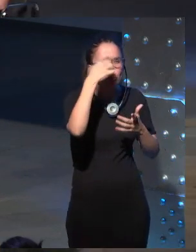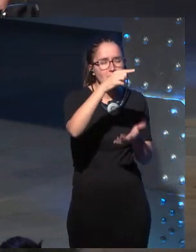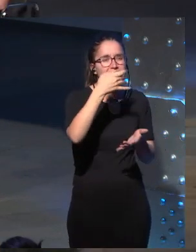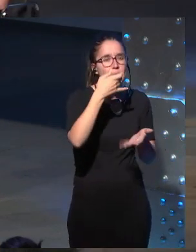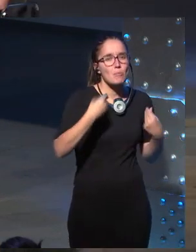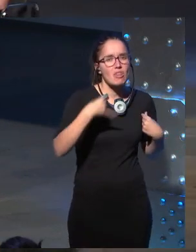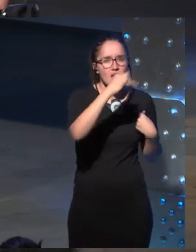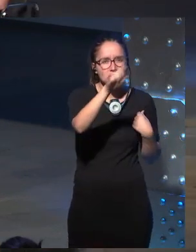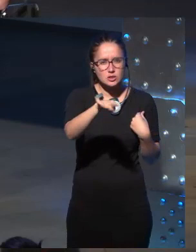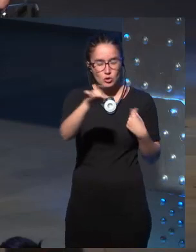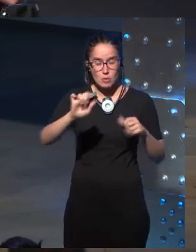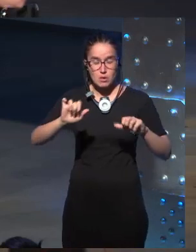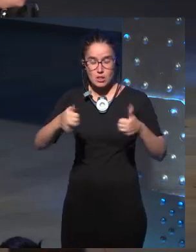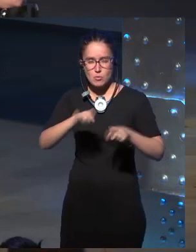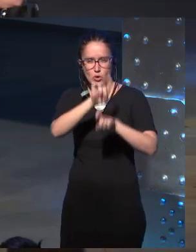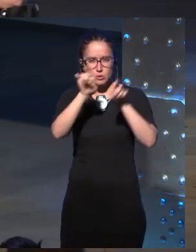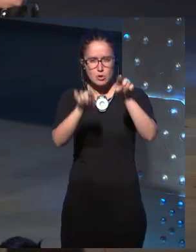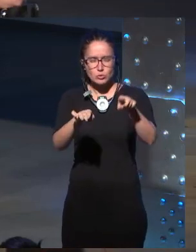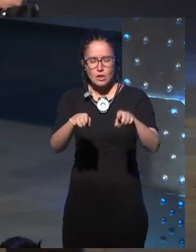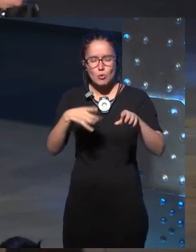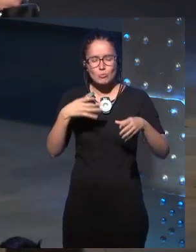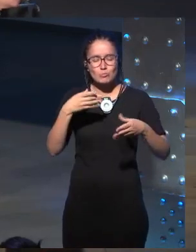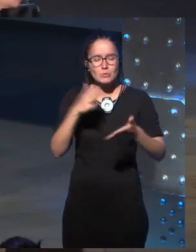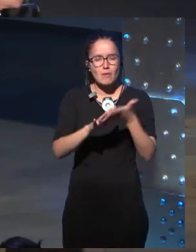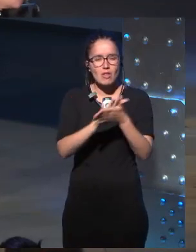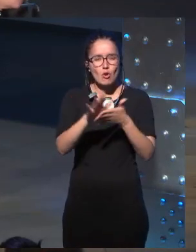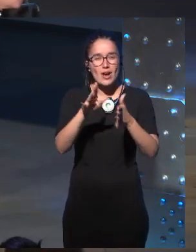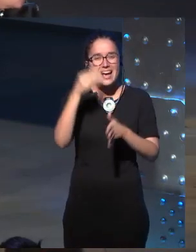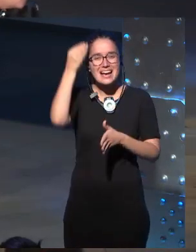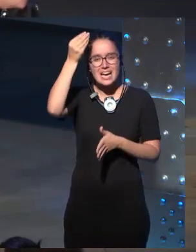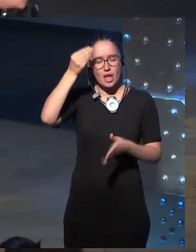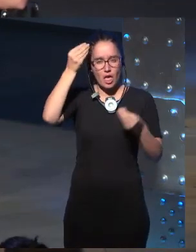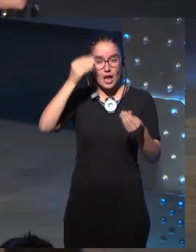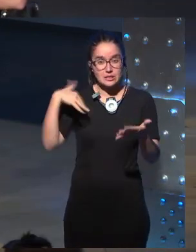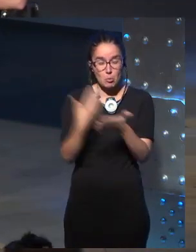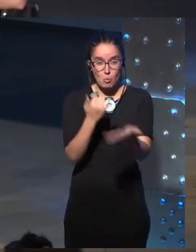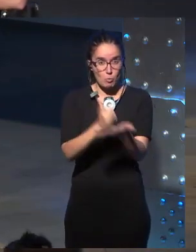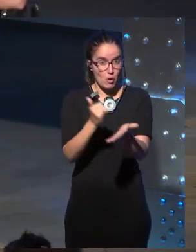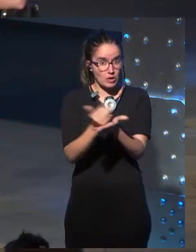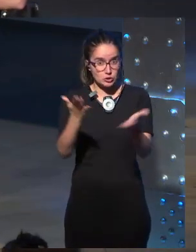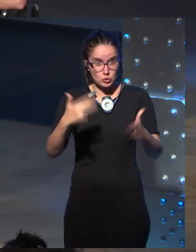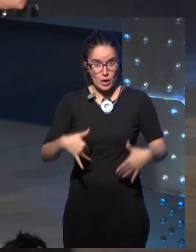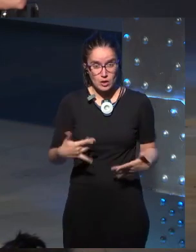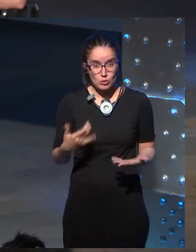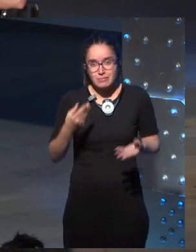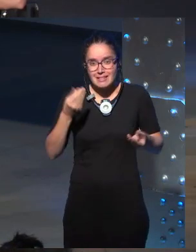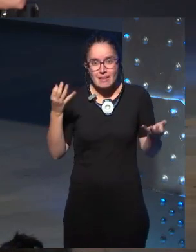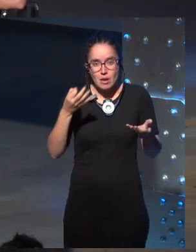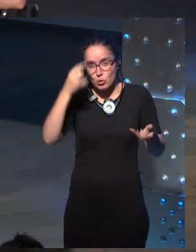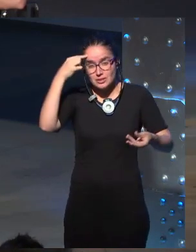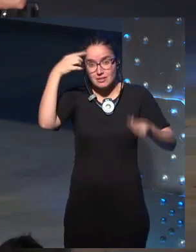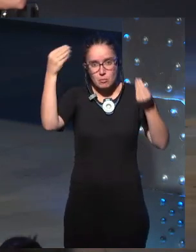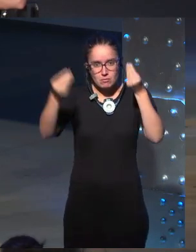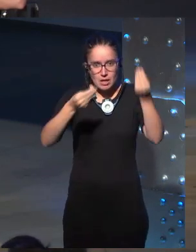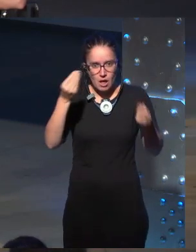believe. Because it's a belief. We don't have any proof of anything so far. So what we would like to have is